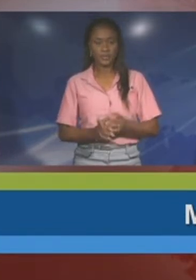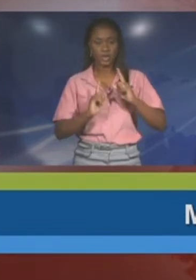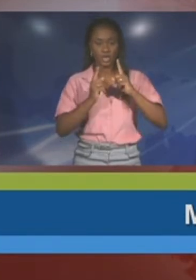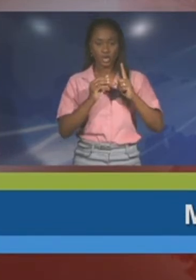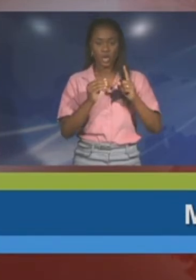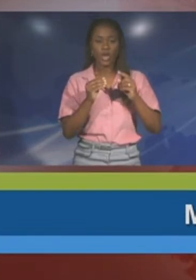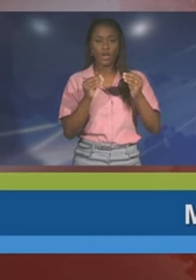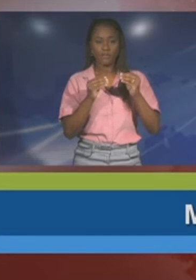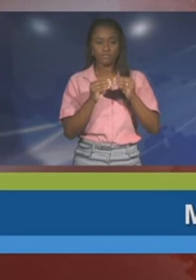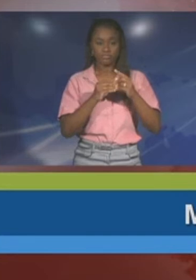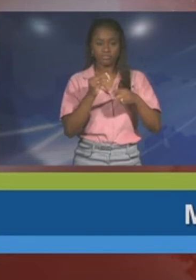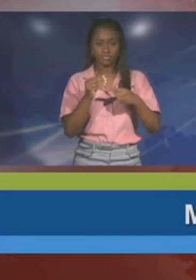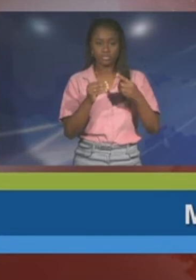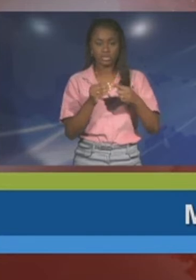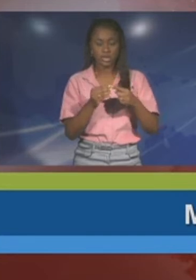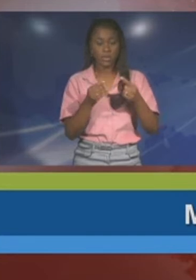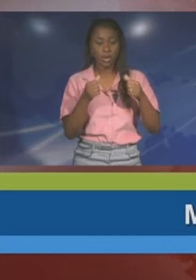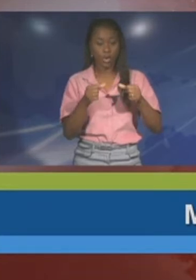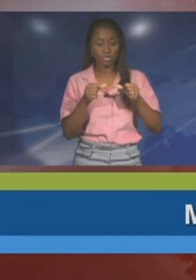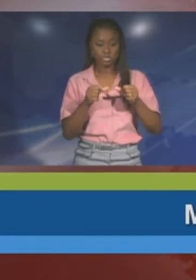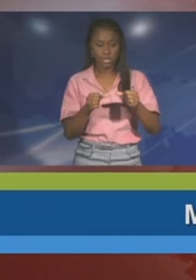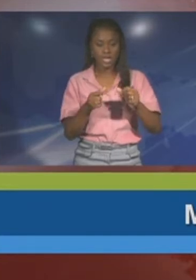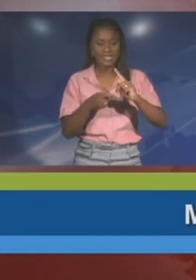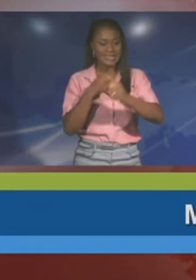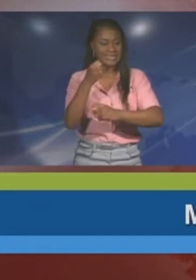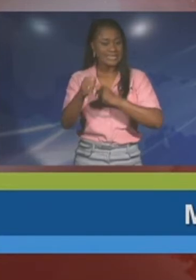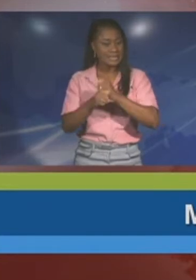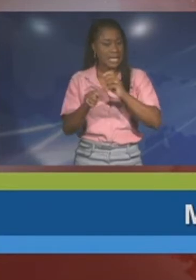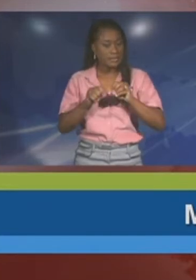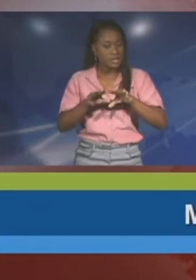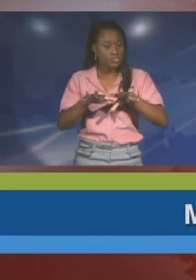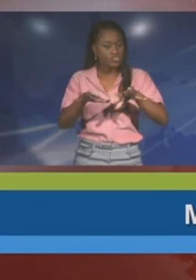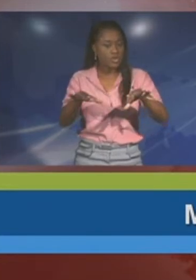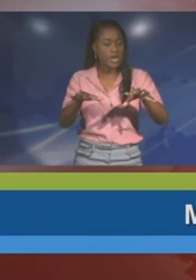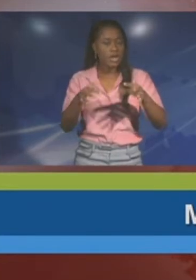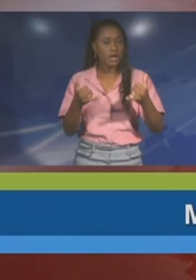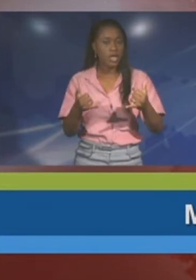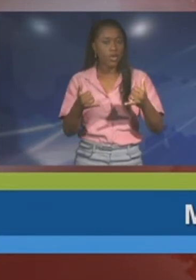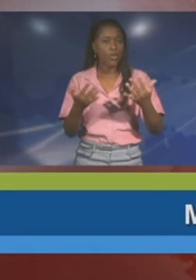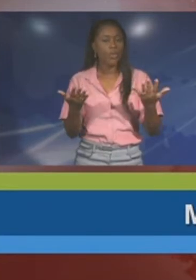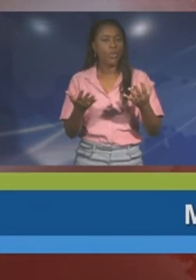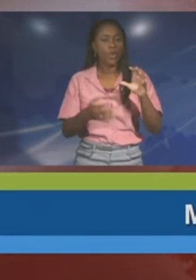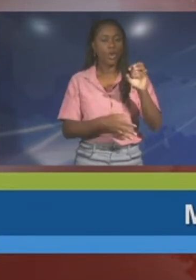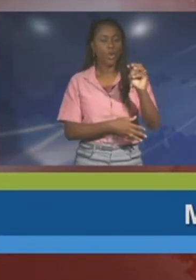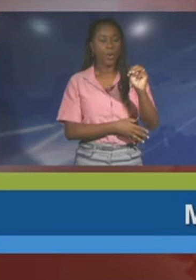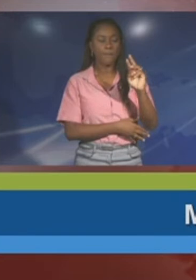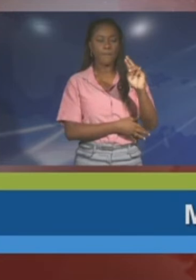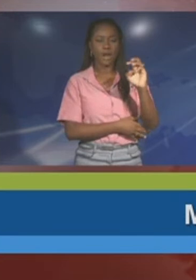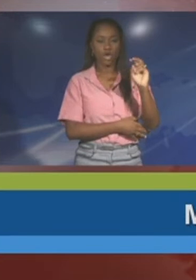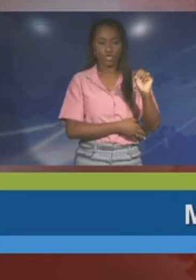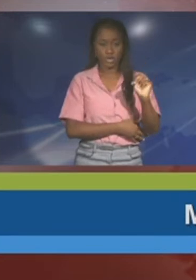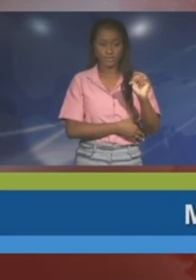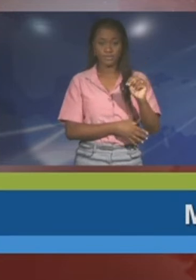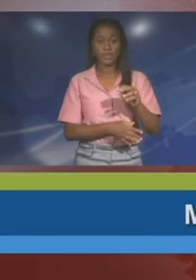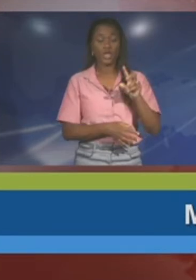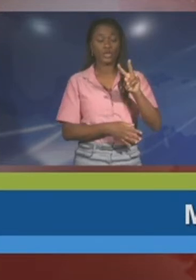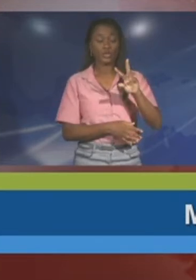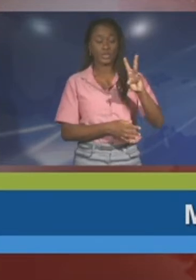concern that remains the dominant variant circulating globally, so Omicron. On the 26th of November